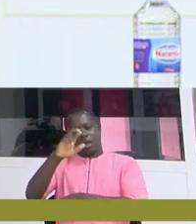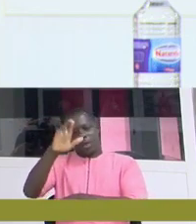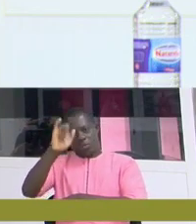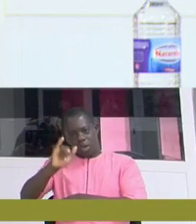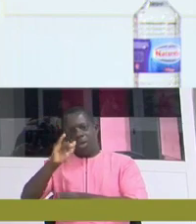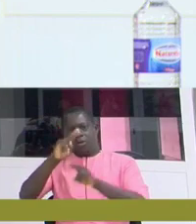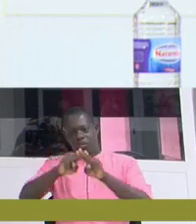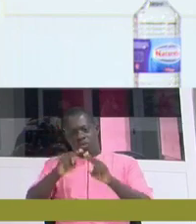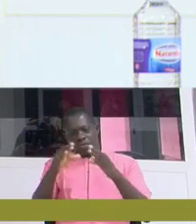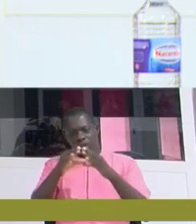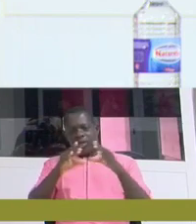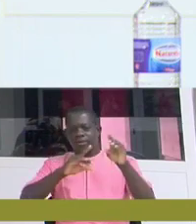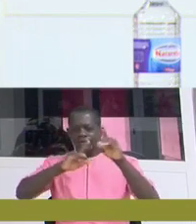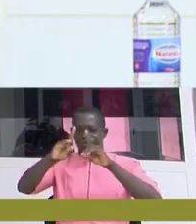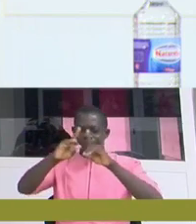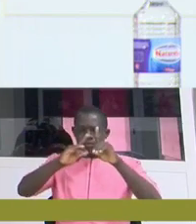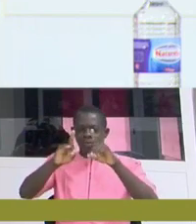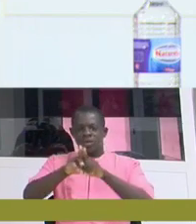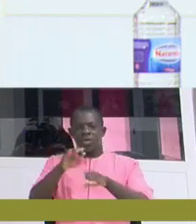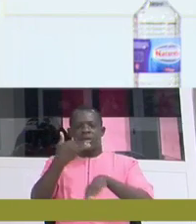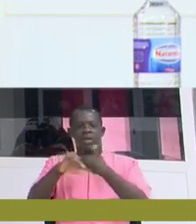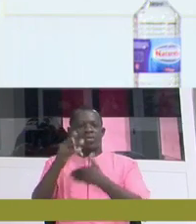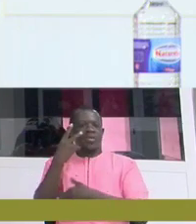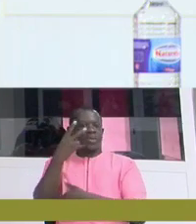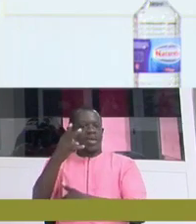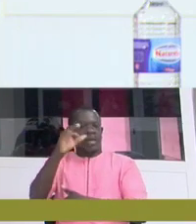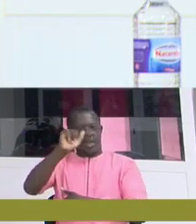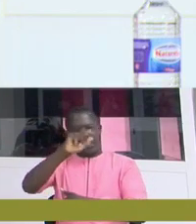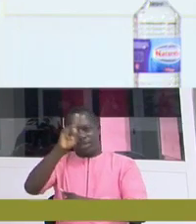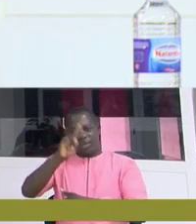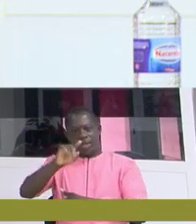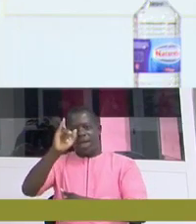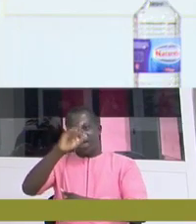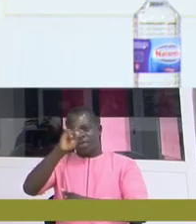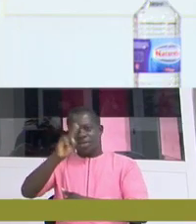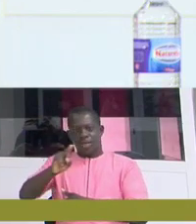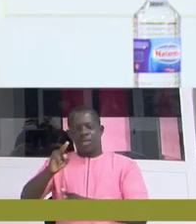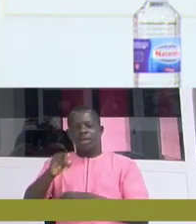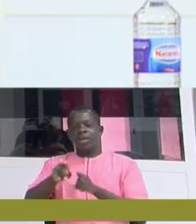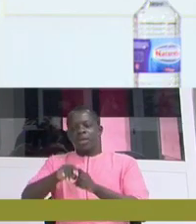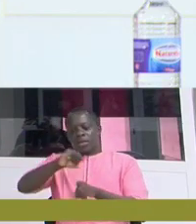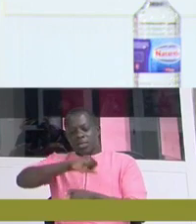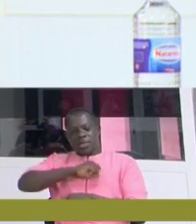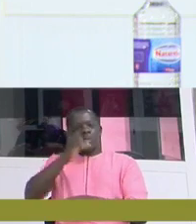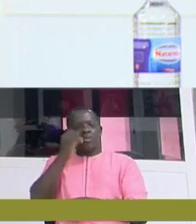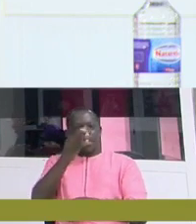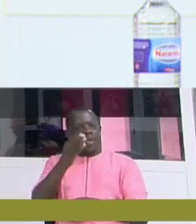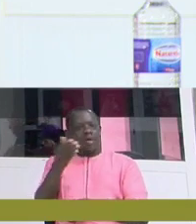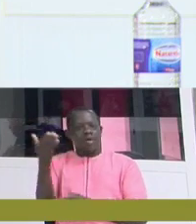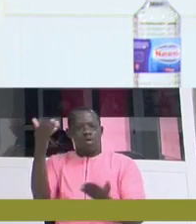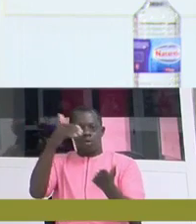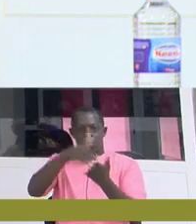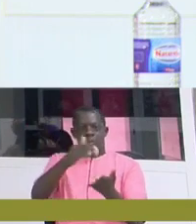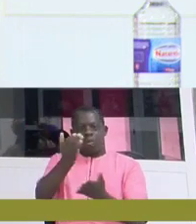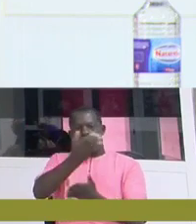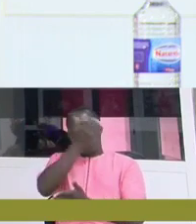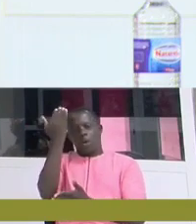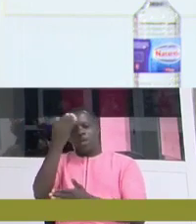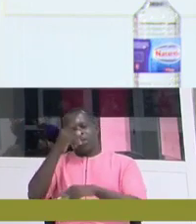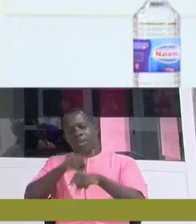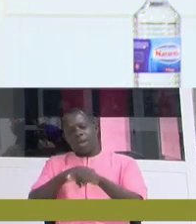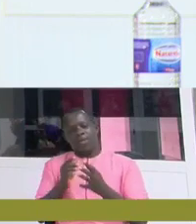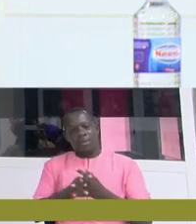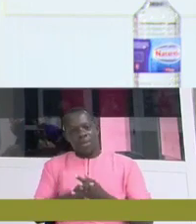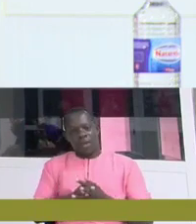chatting. Mang Assis jet. I didn't see Assis then. Nda teleko nyashina somanda. And he was the one that told me to come in the morning. No be konoje.